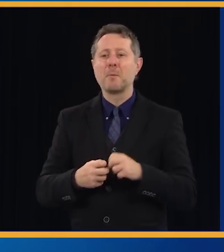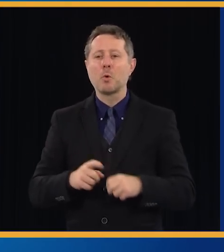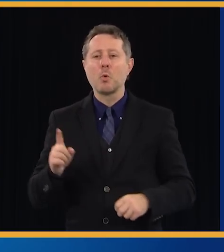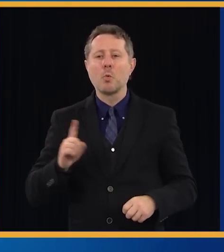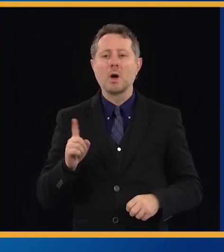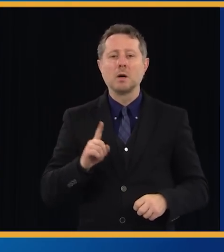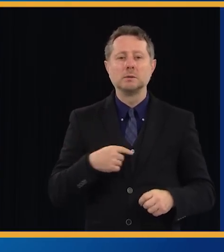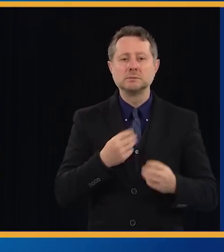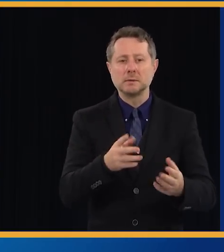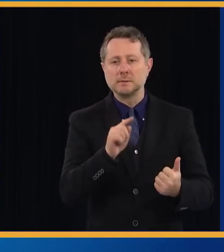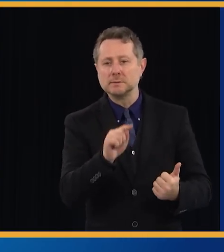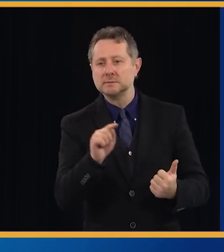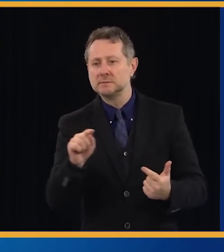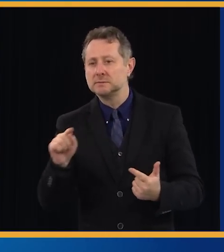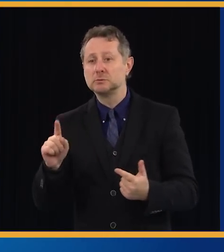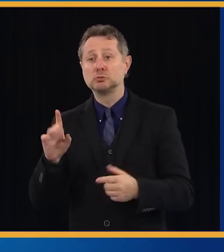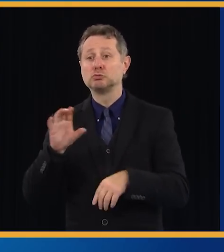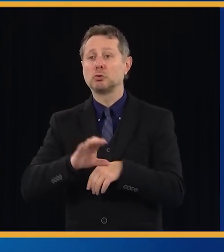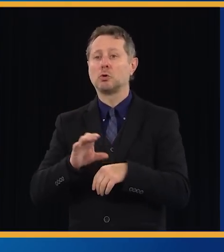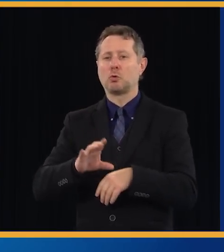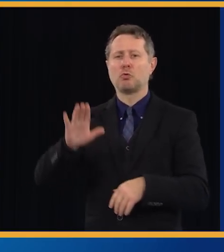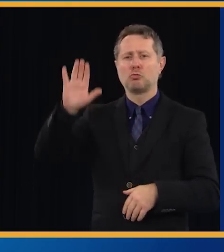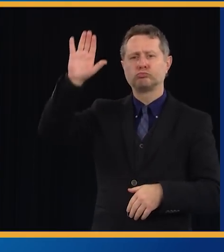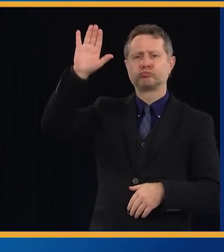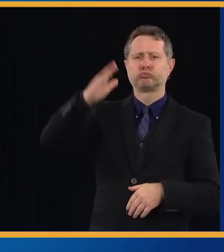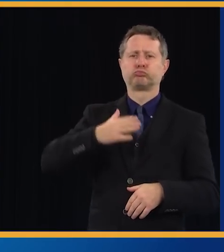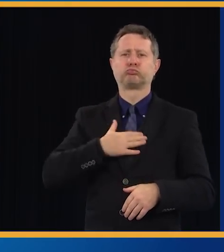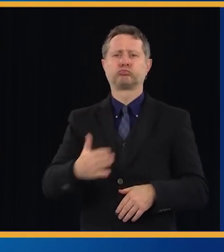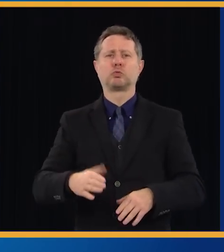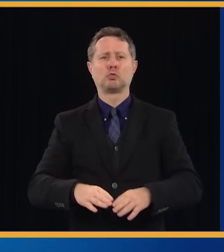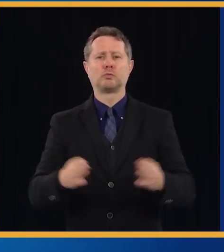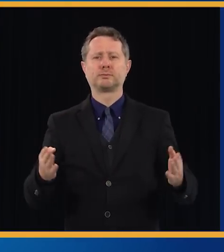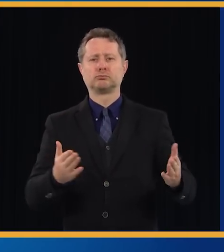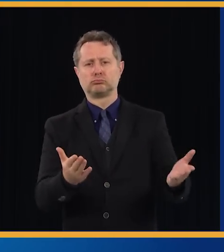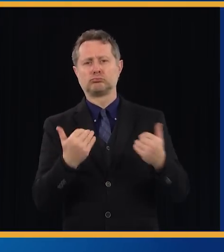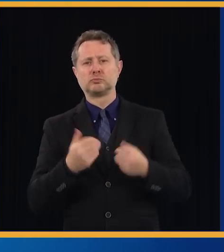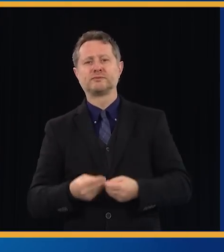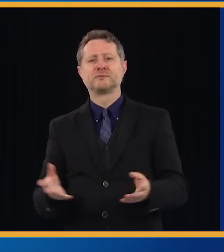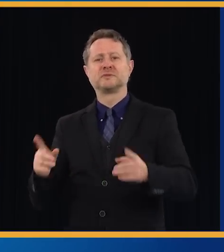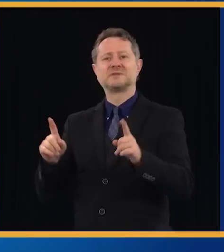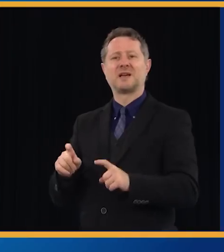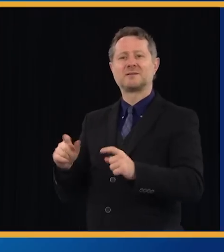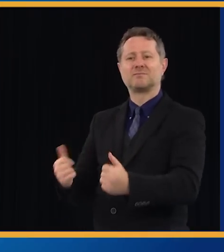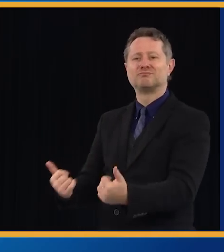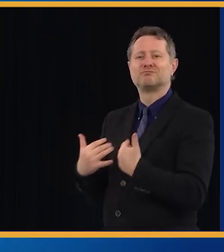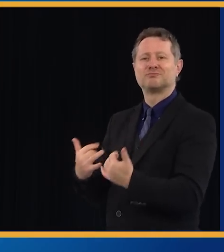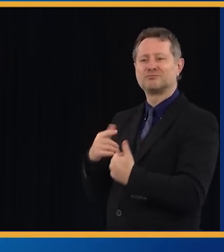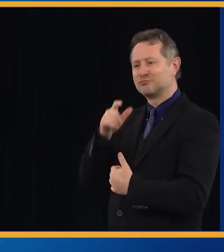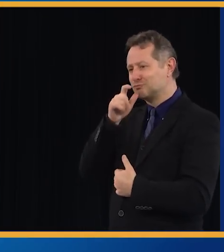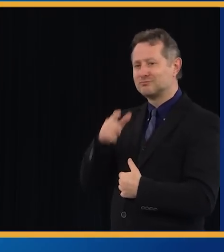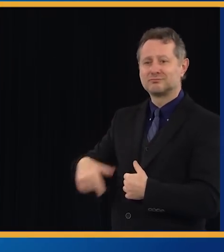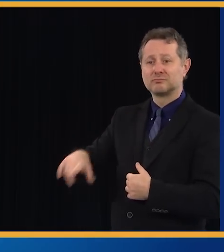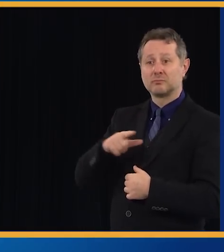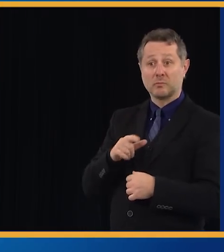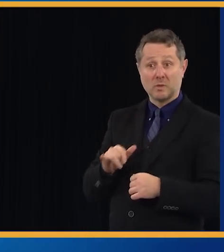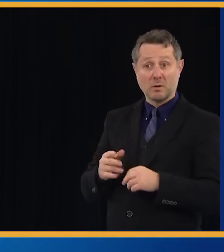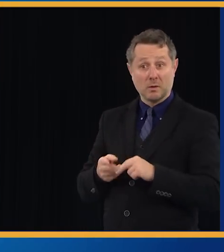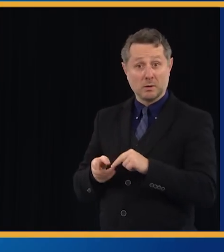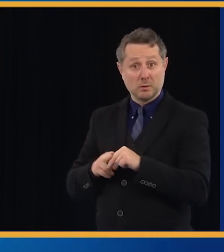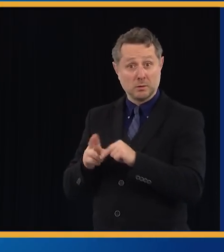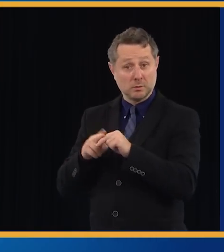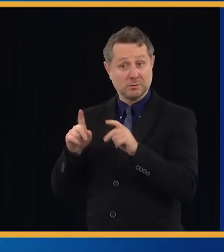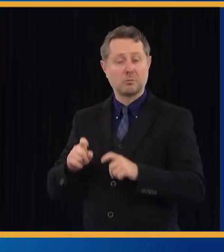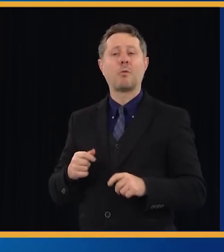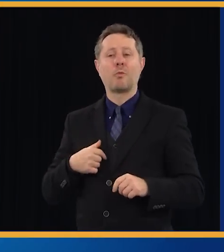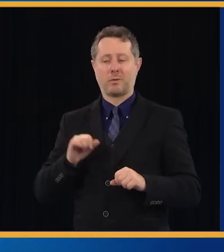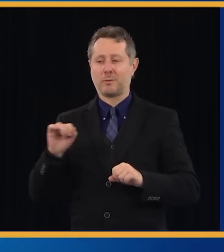many churches have said they would be willing to use their facilities for testing sites. As we ramp up the testing, I want to get it into